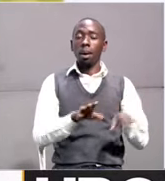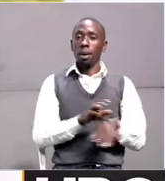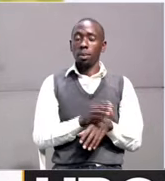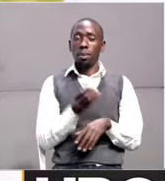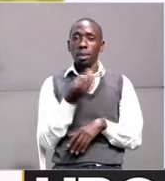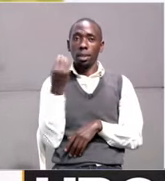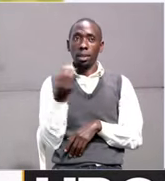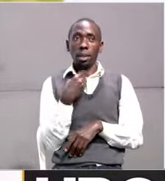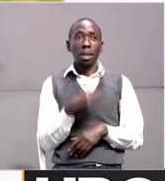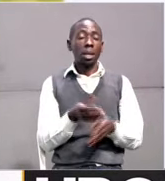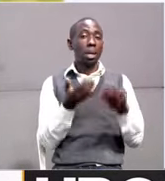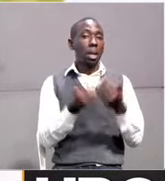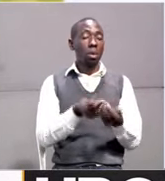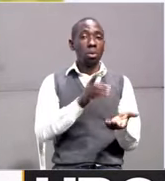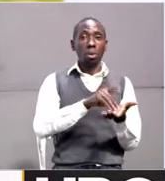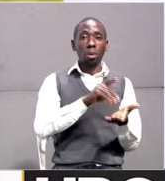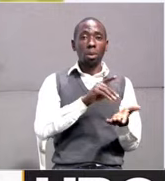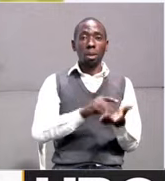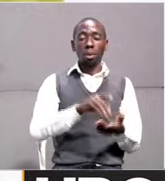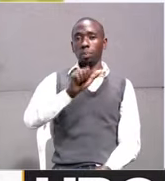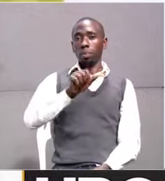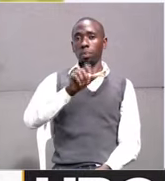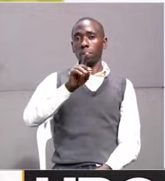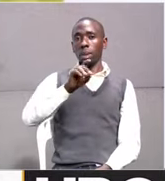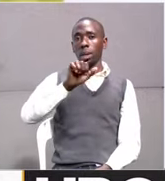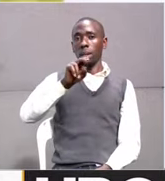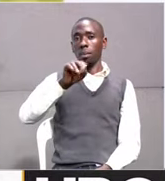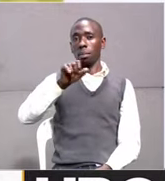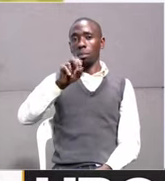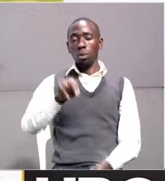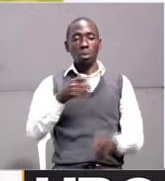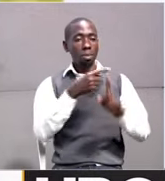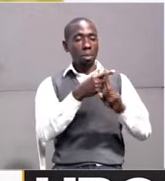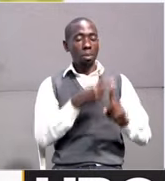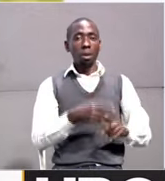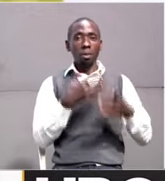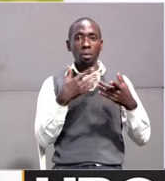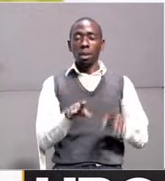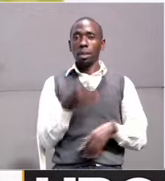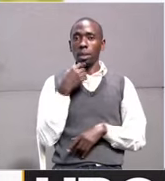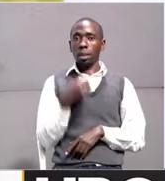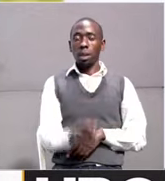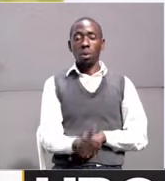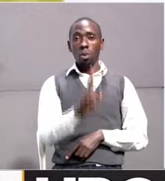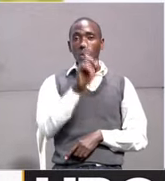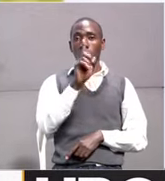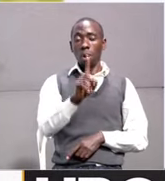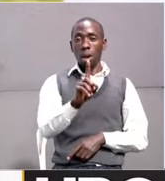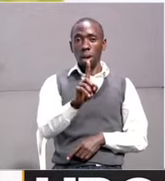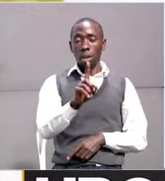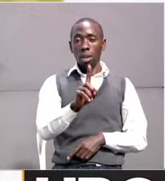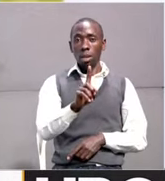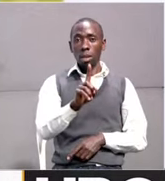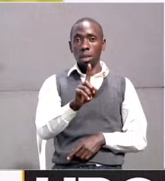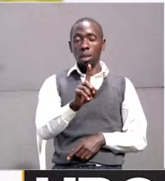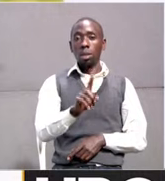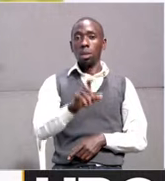Now, Dr. Ademundu made a calculation that in one square mile, you can put 6,000